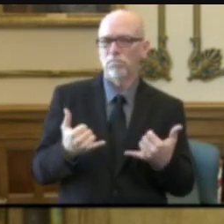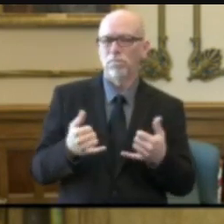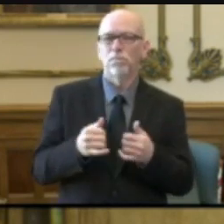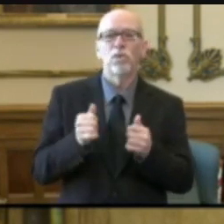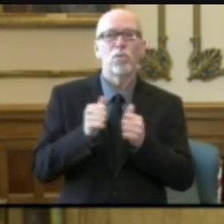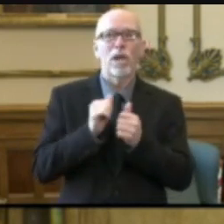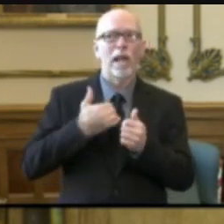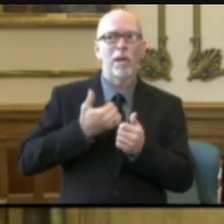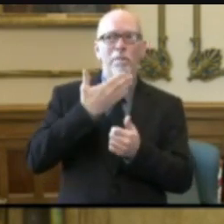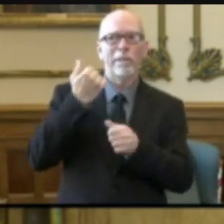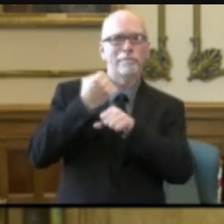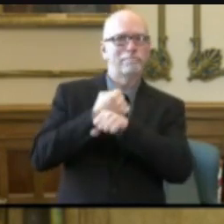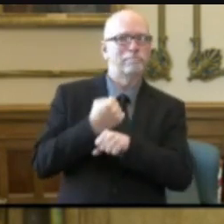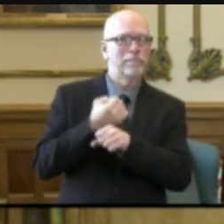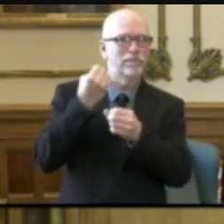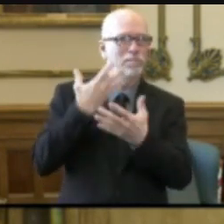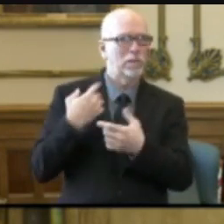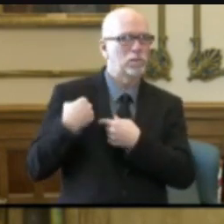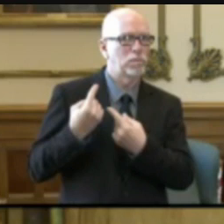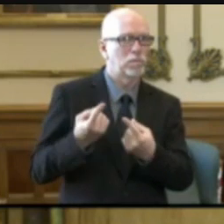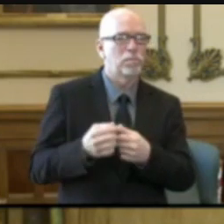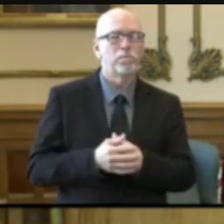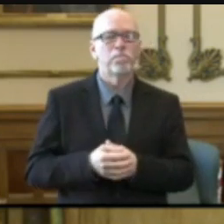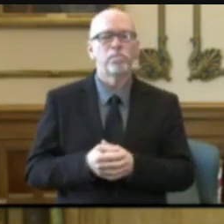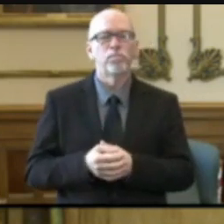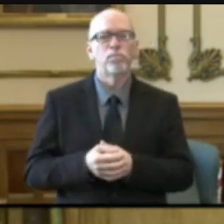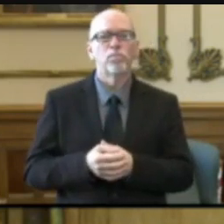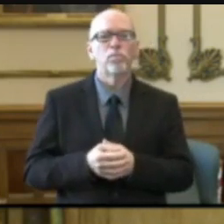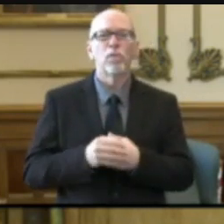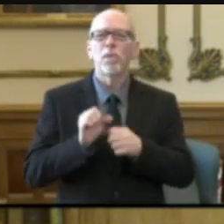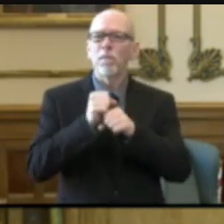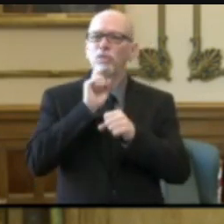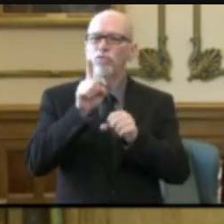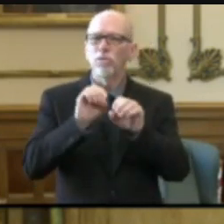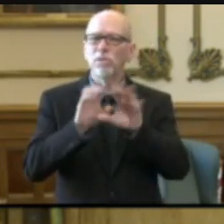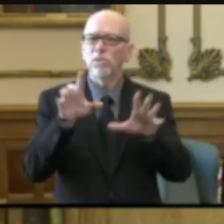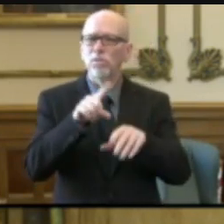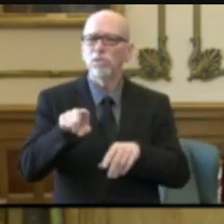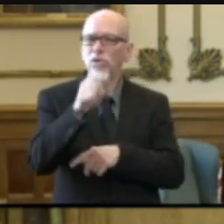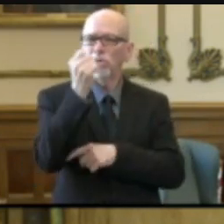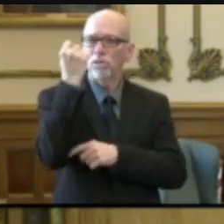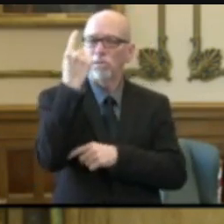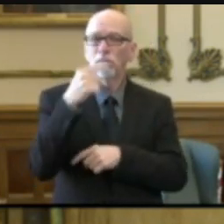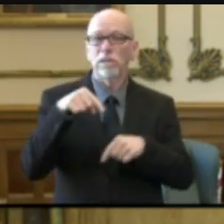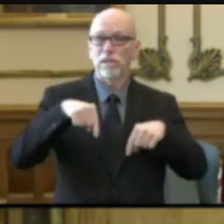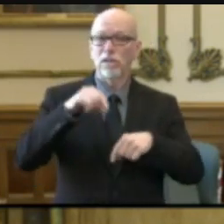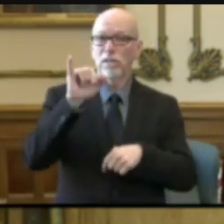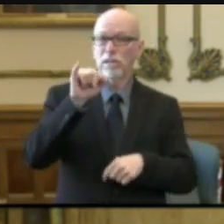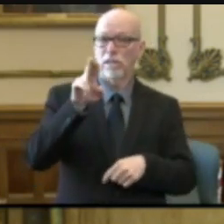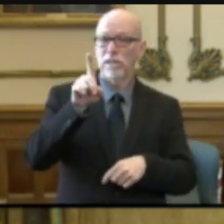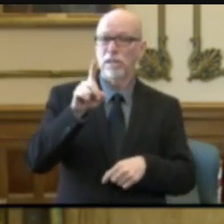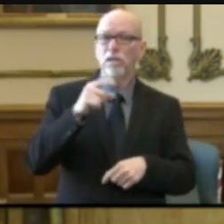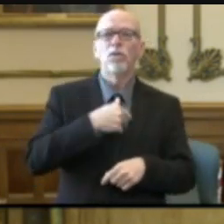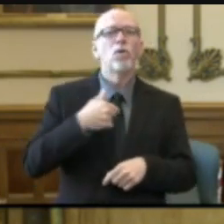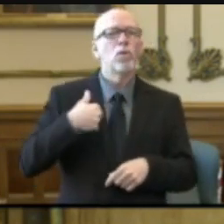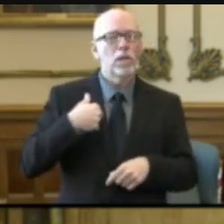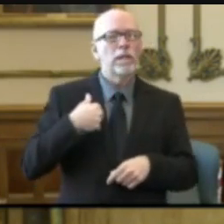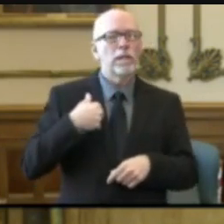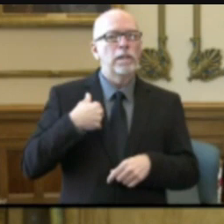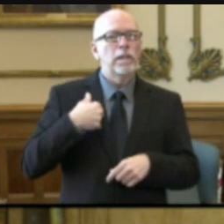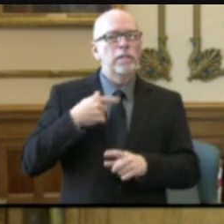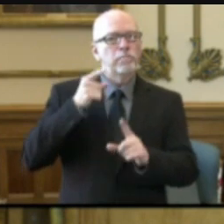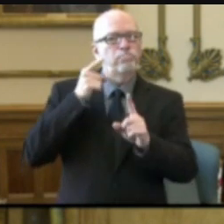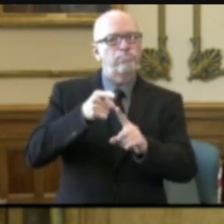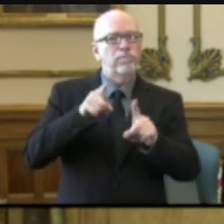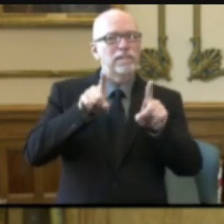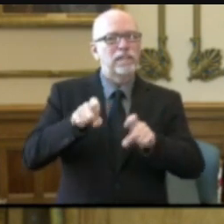best data that we have available. What I want to make sure that you understand is that in Indiana, we have really done targeted testing